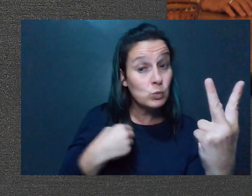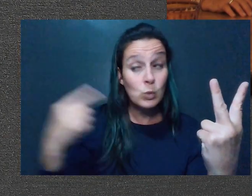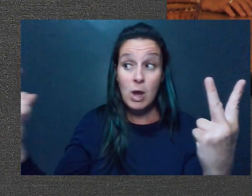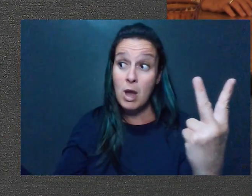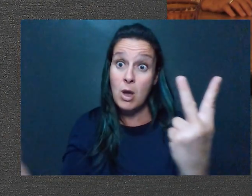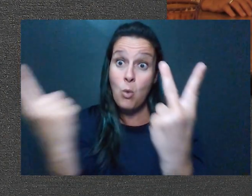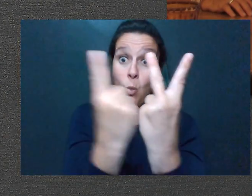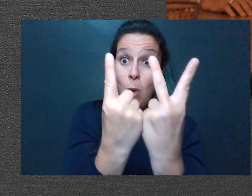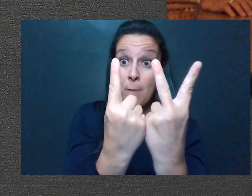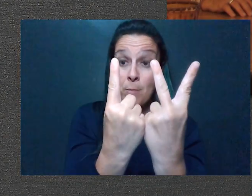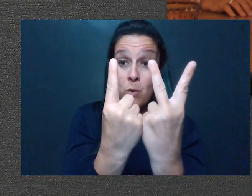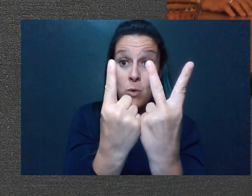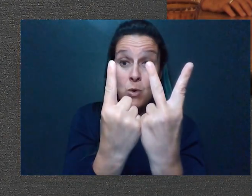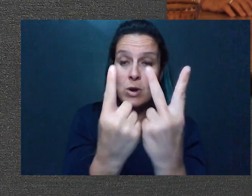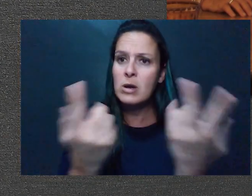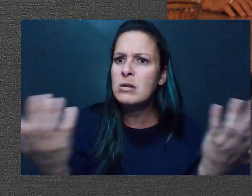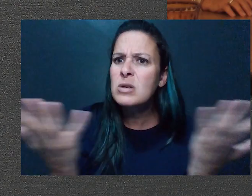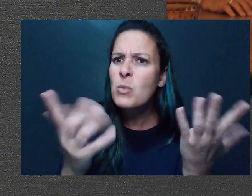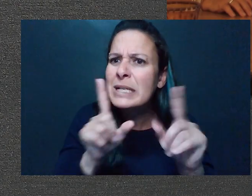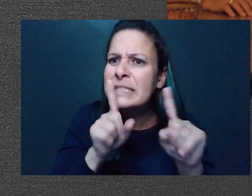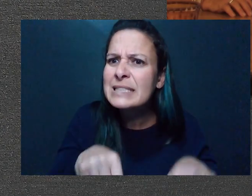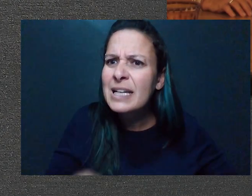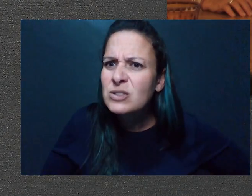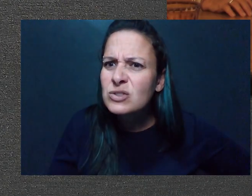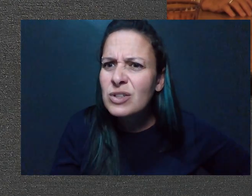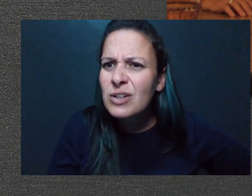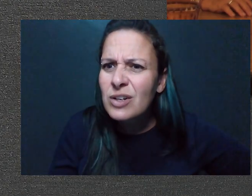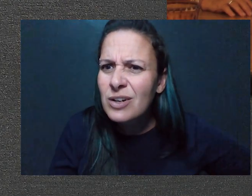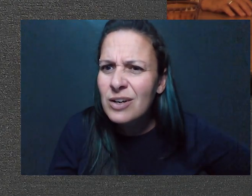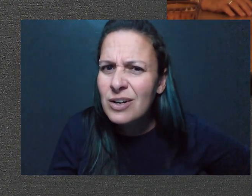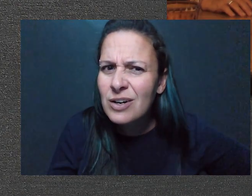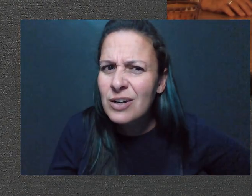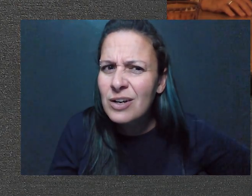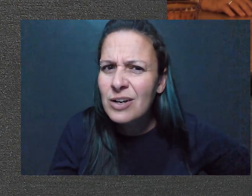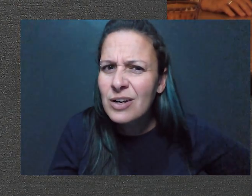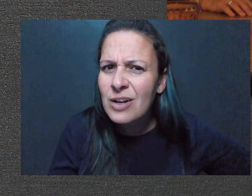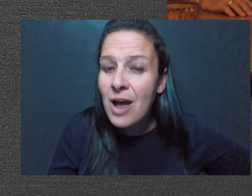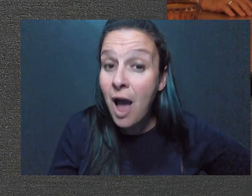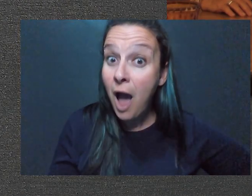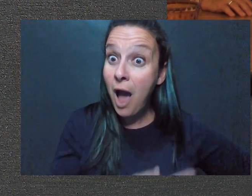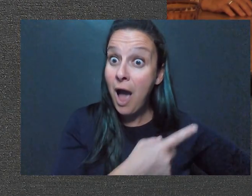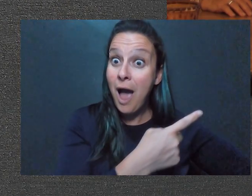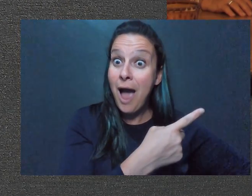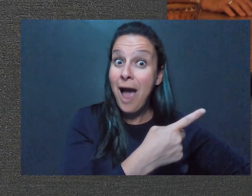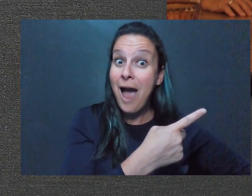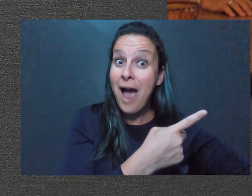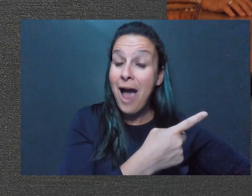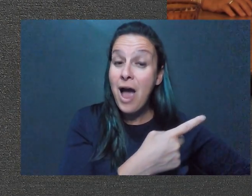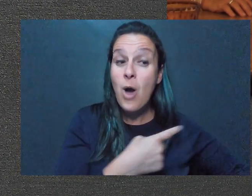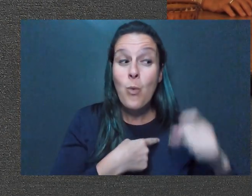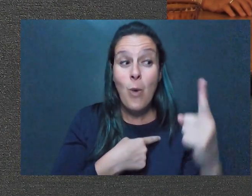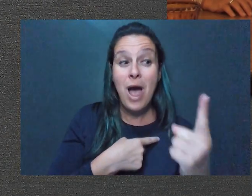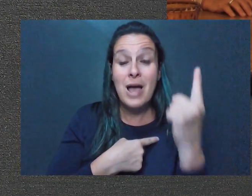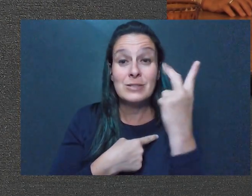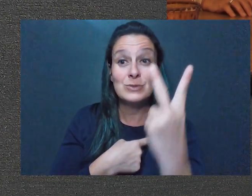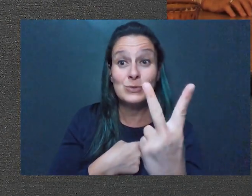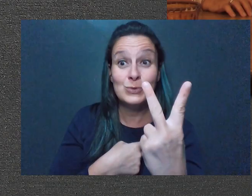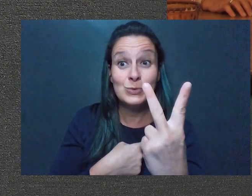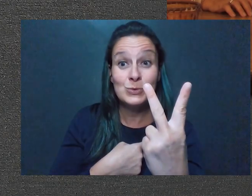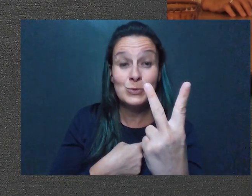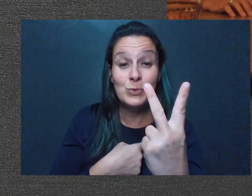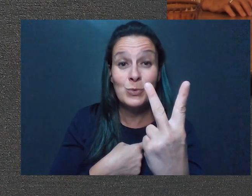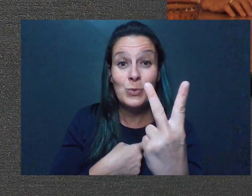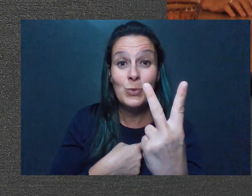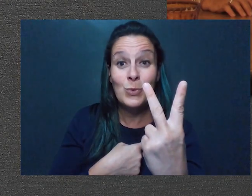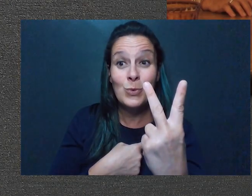one more, what would it make? Let's add another one. 1, 2,